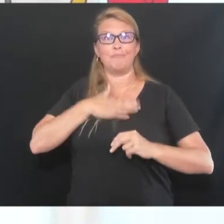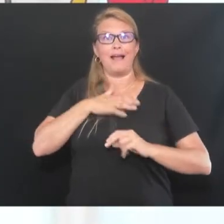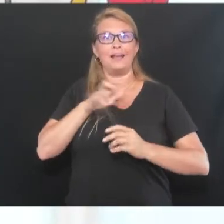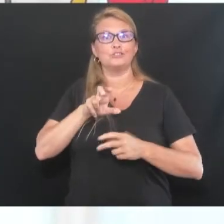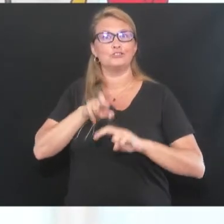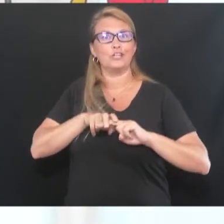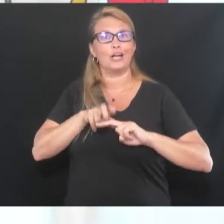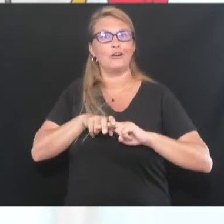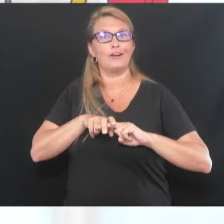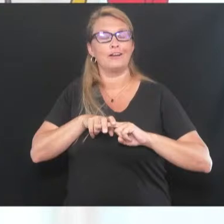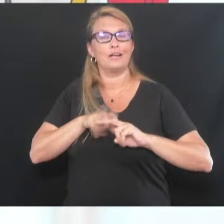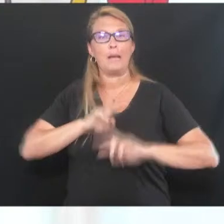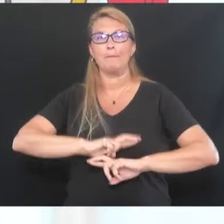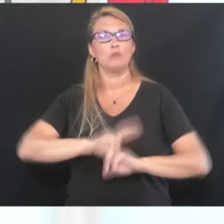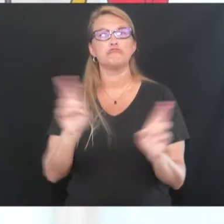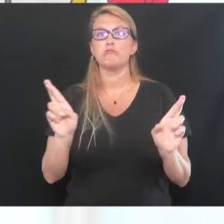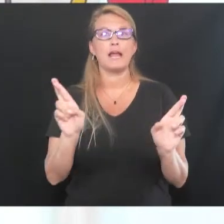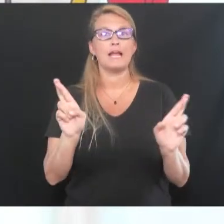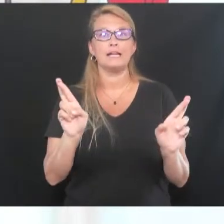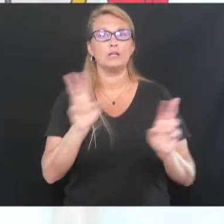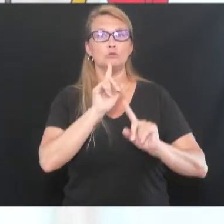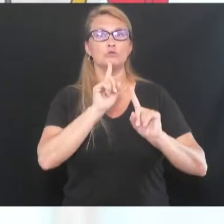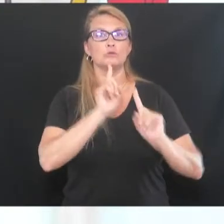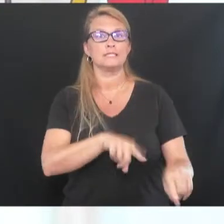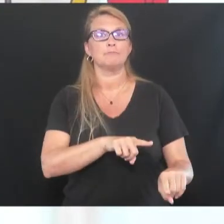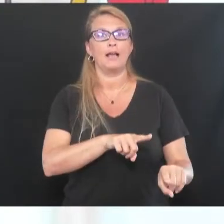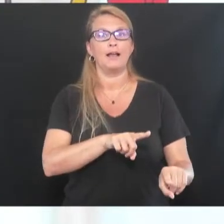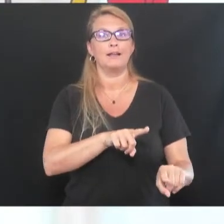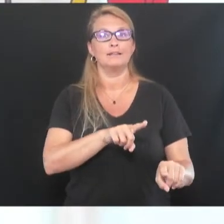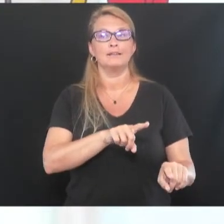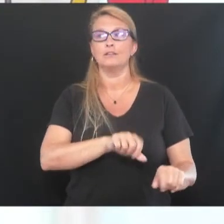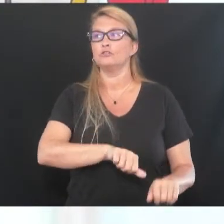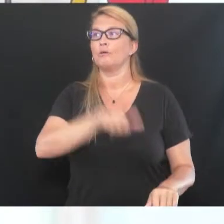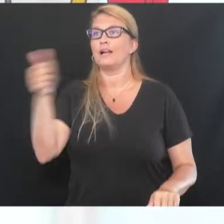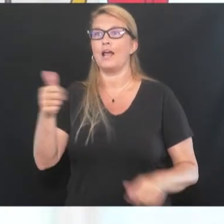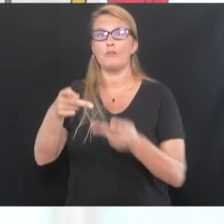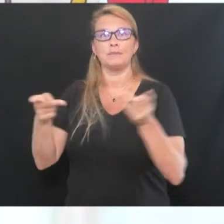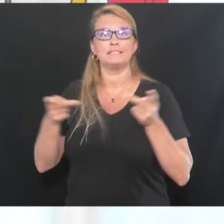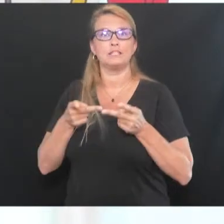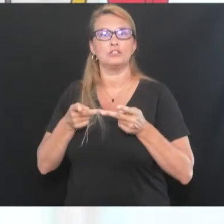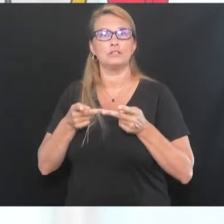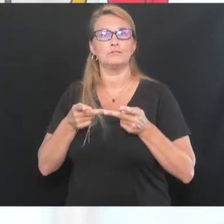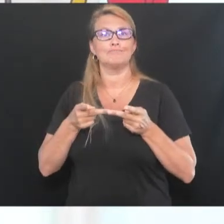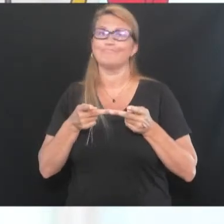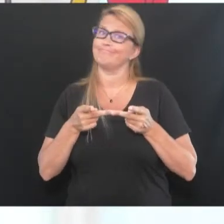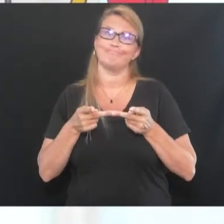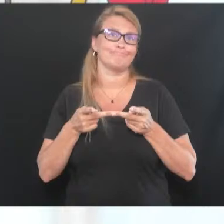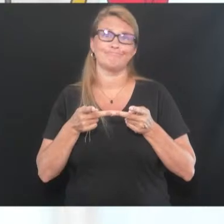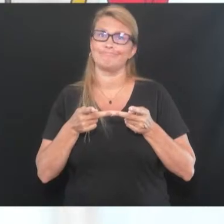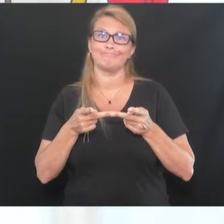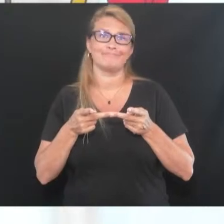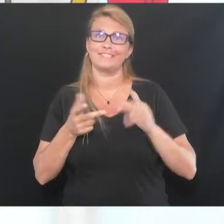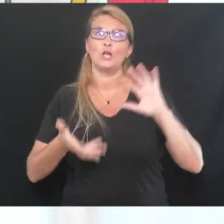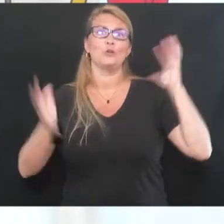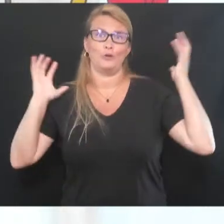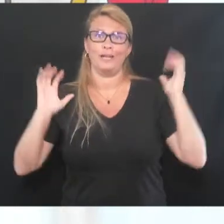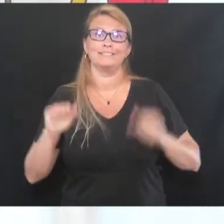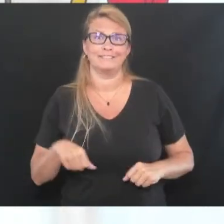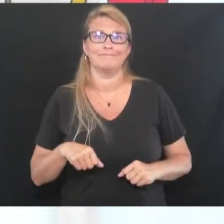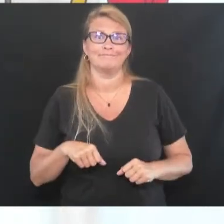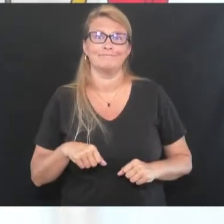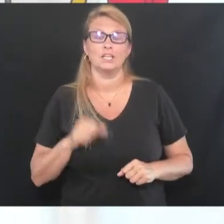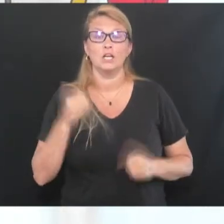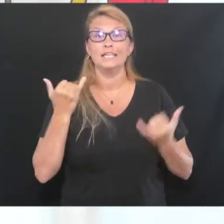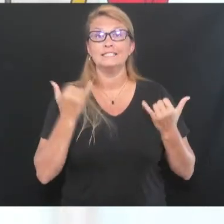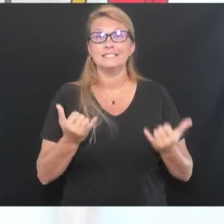absolutely be ready to move to a different position, you're crazy. Absolutely today, we